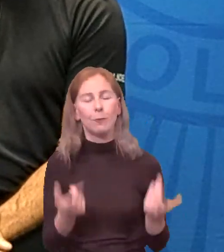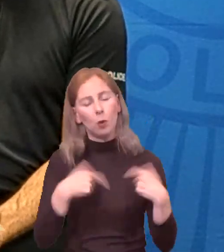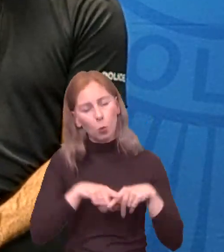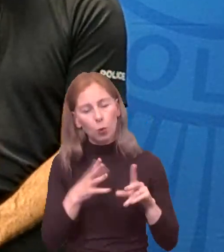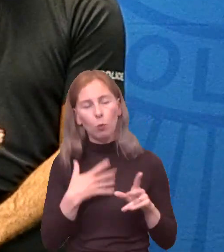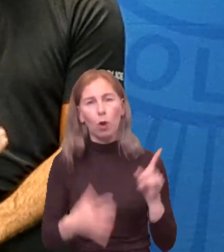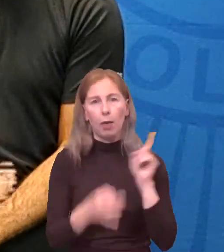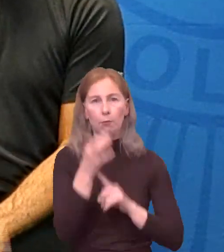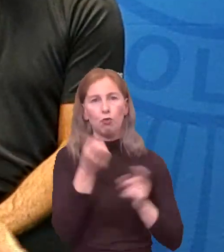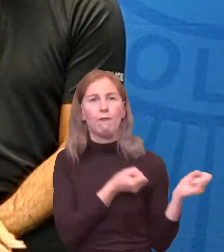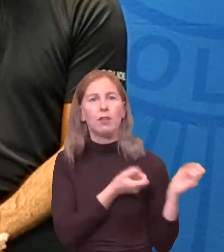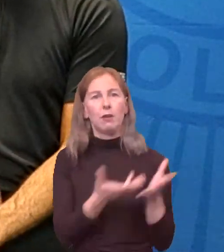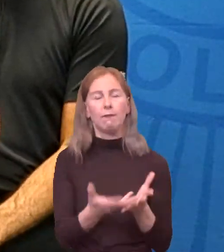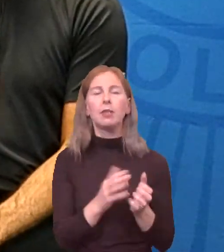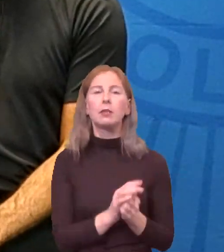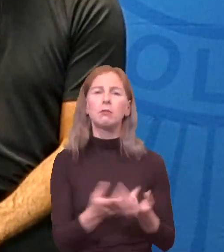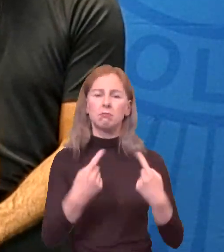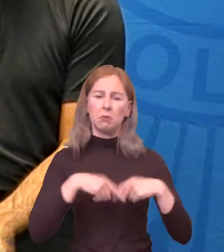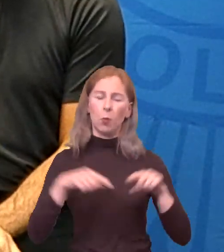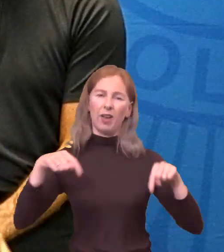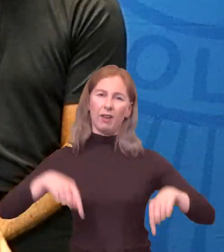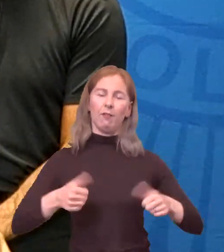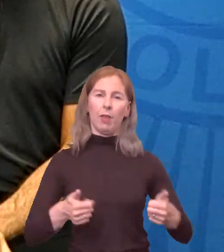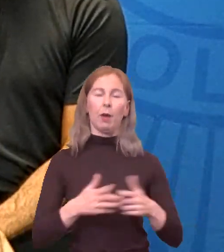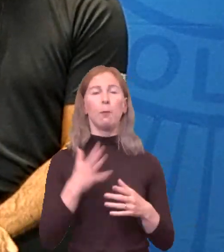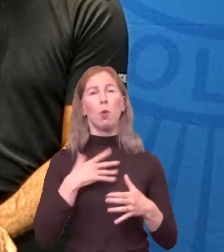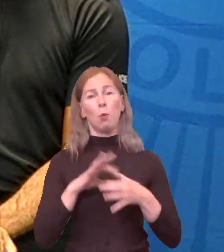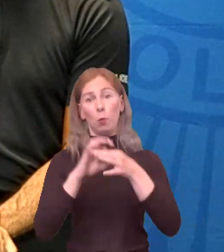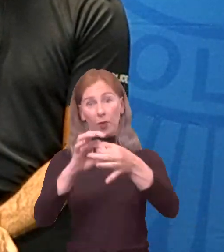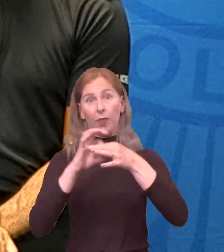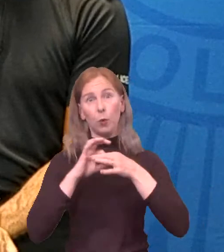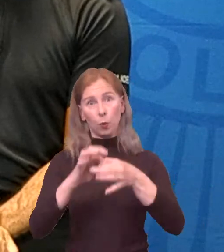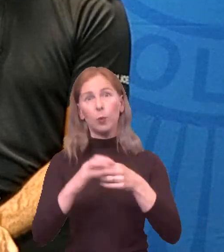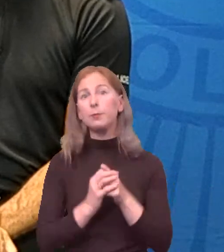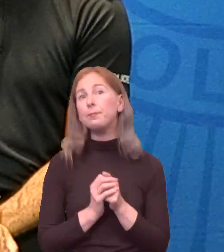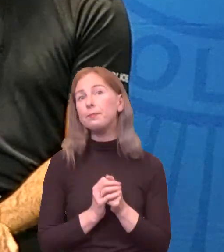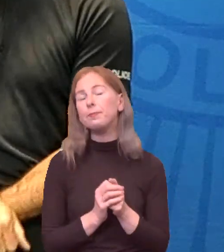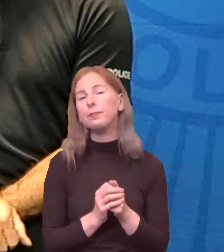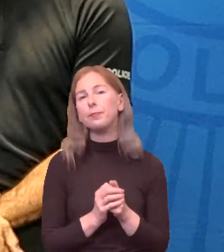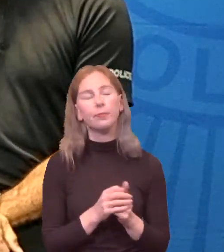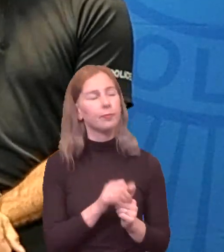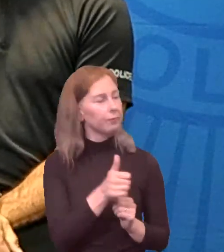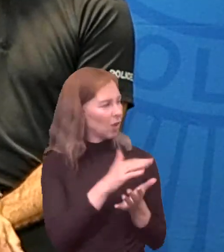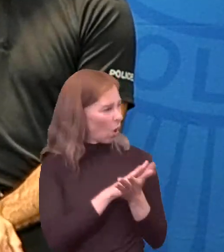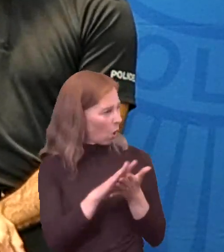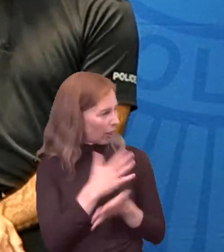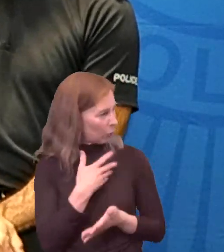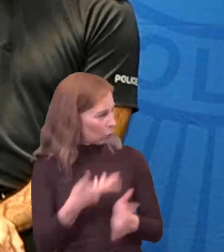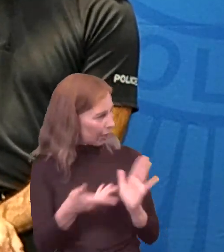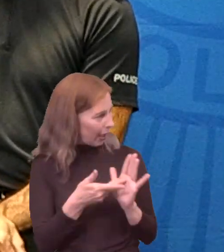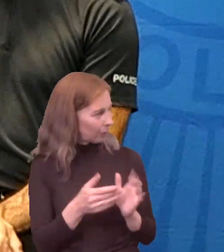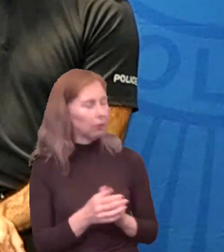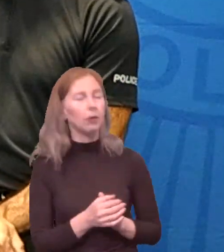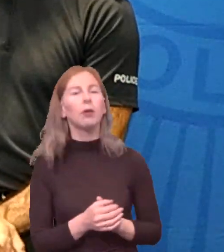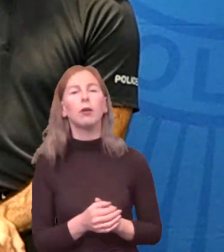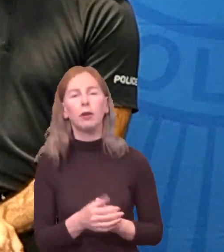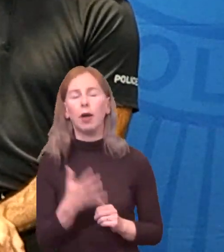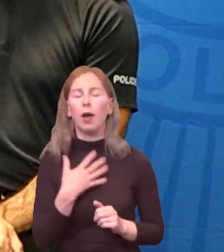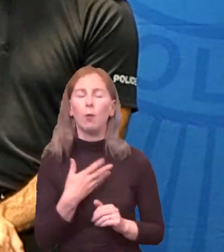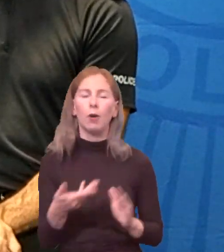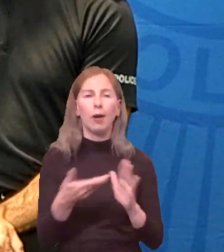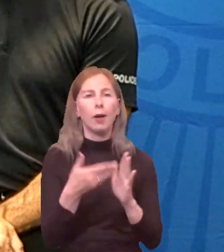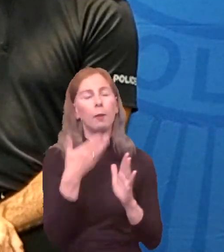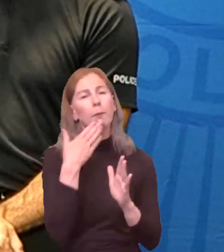here for. But we know we've got work to do, but we want to work with you on it. Anything to add, Holly? I would just add to please